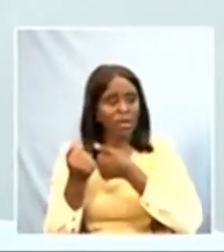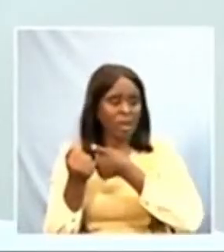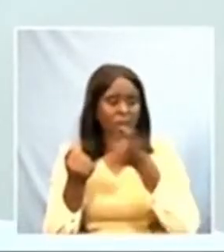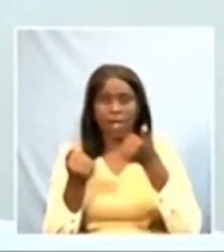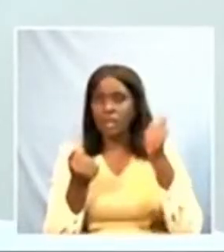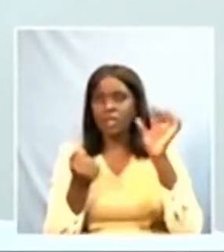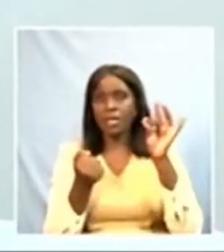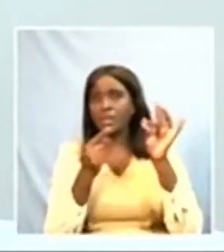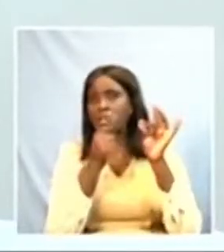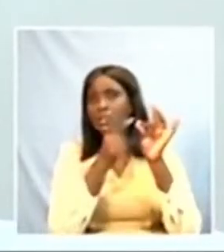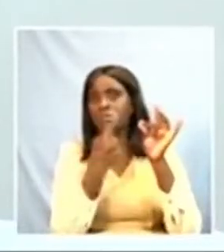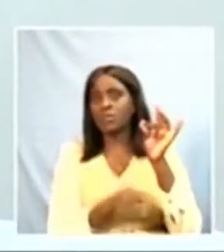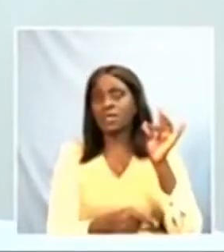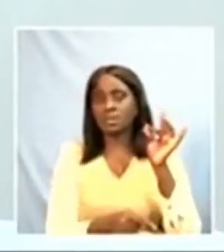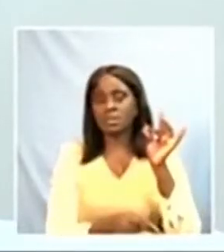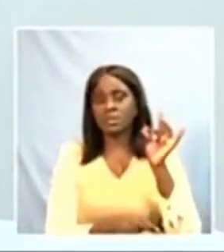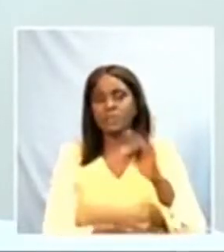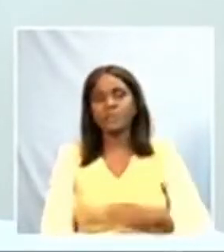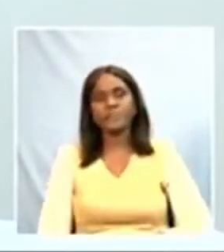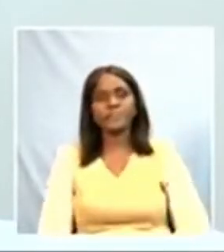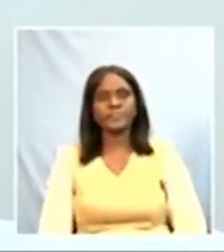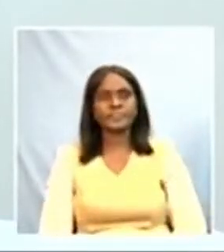8?